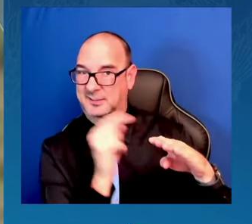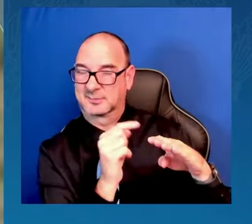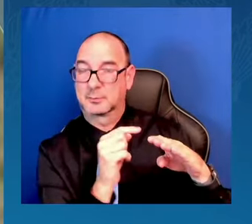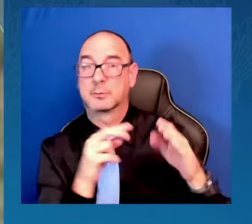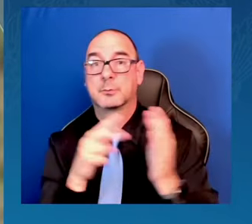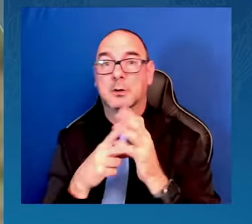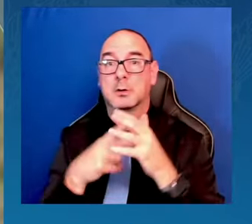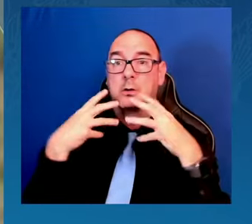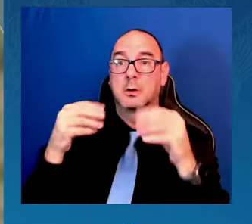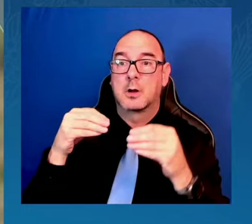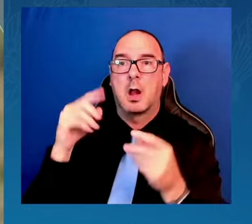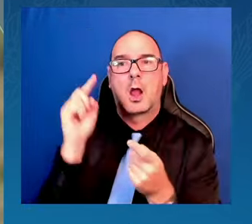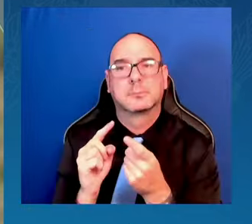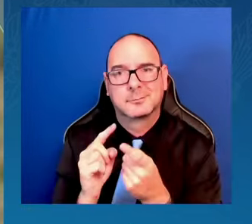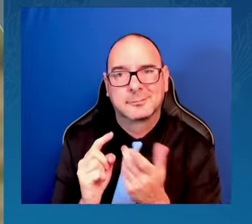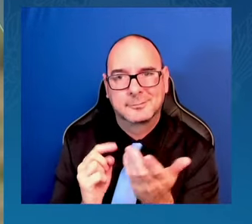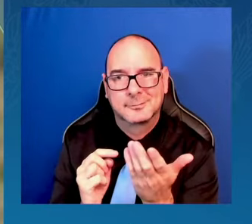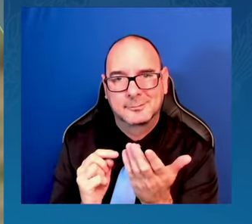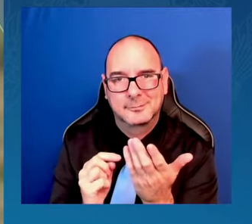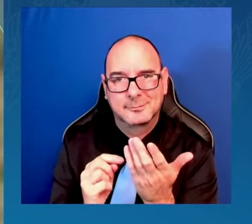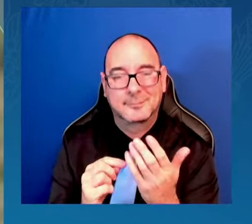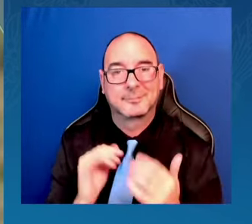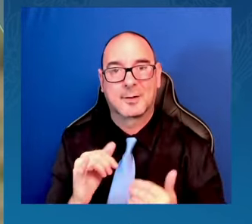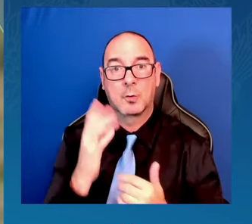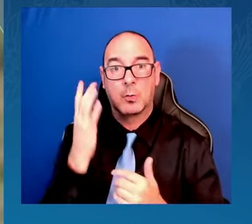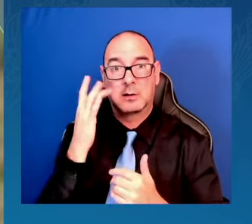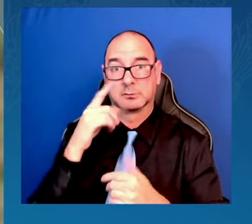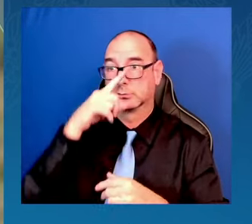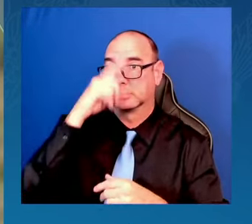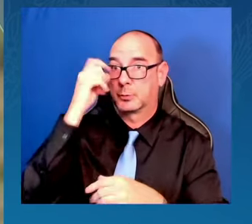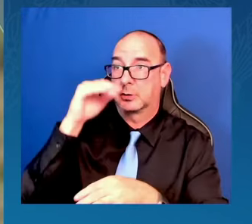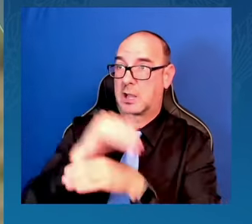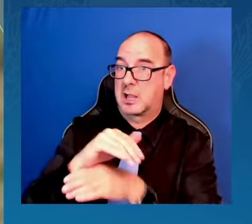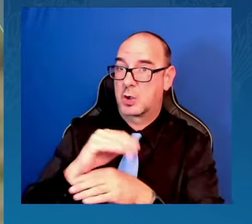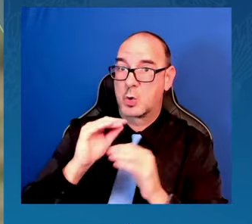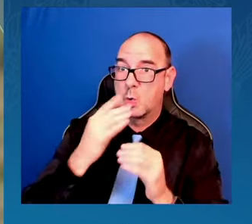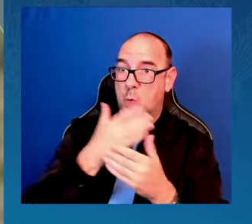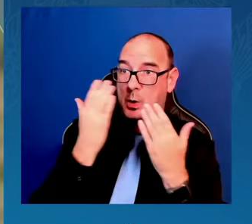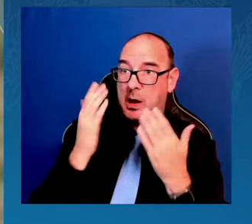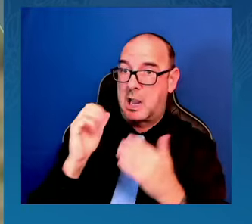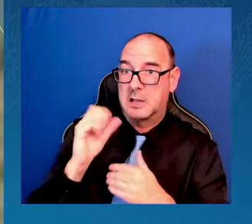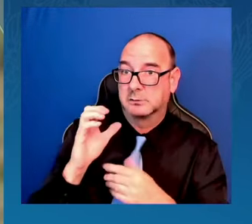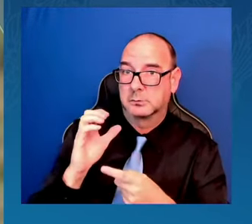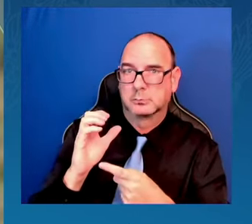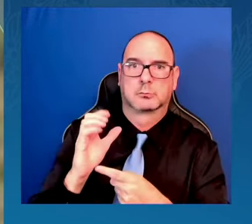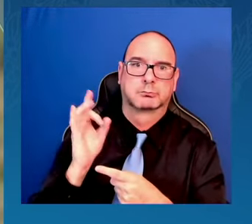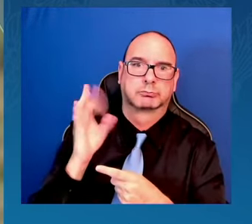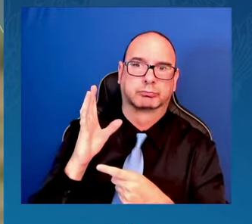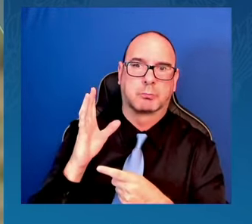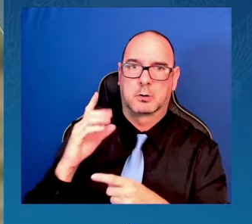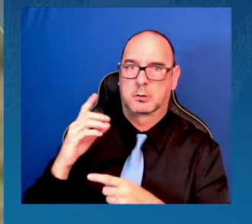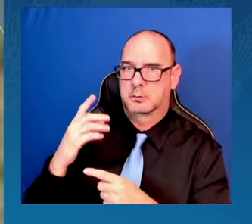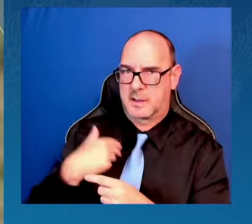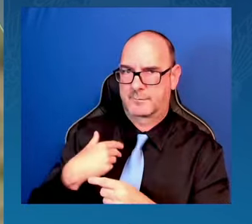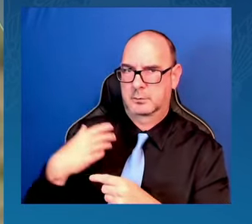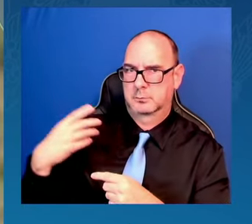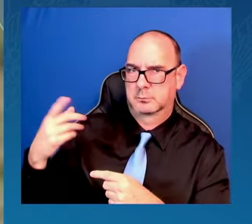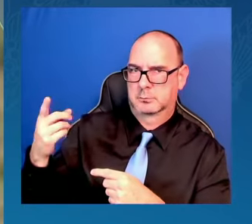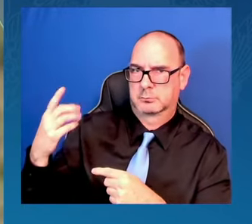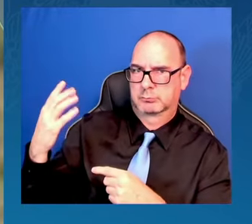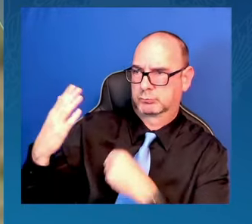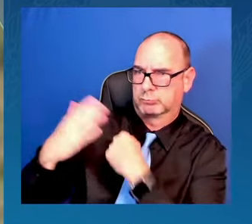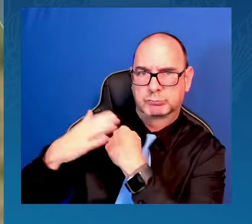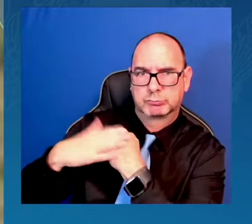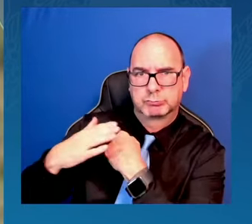nights without the AC, and fewer of those cell phone alerts that tell you to turn off or